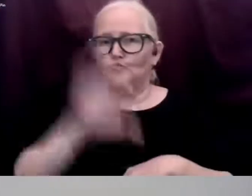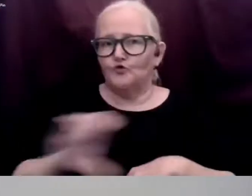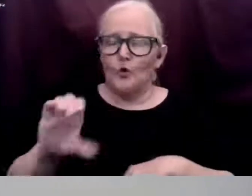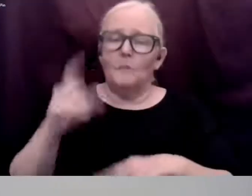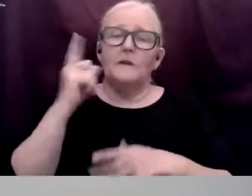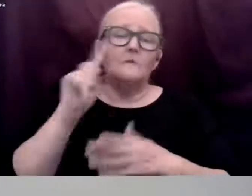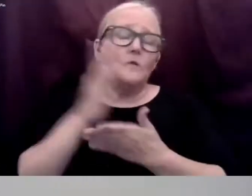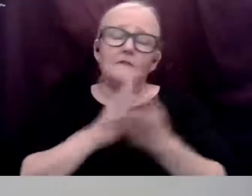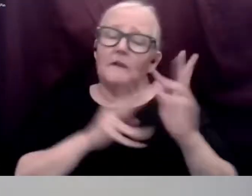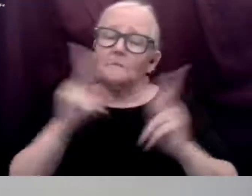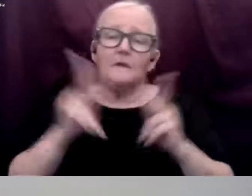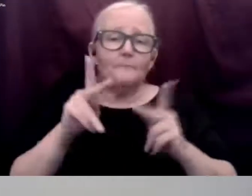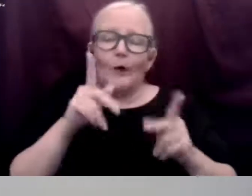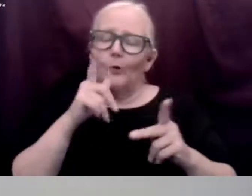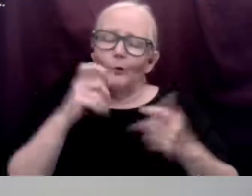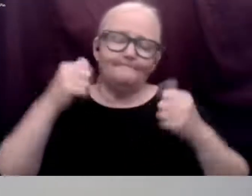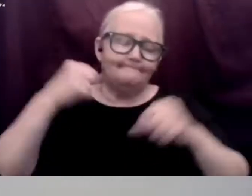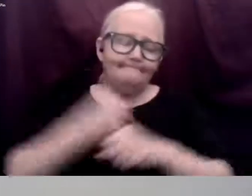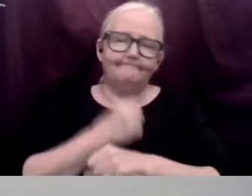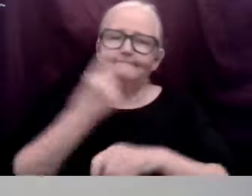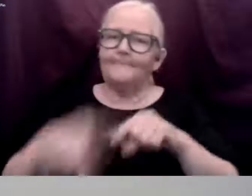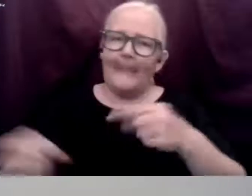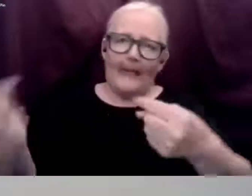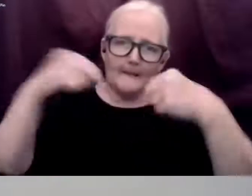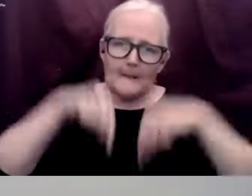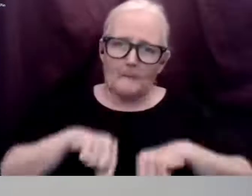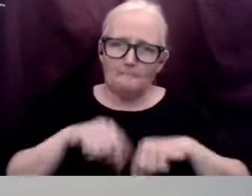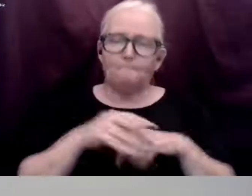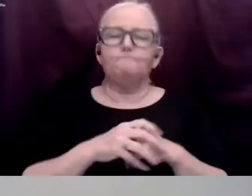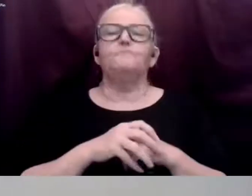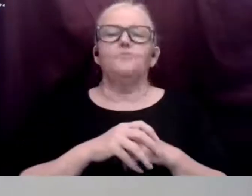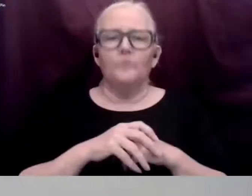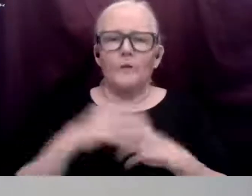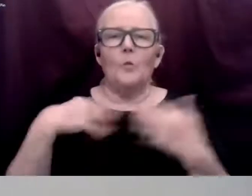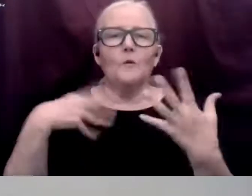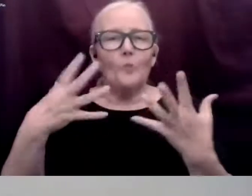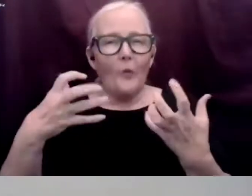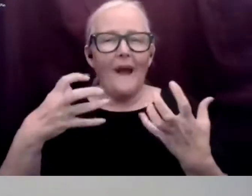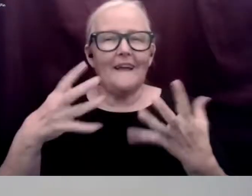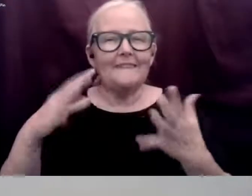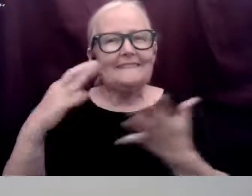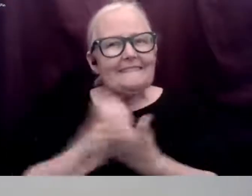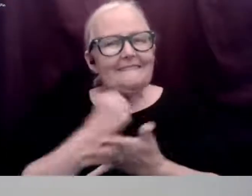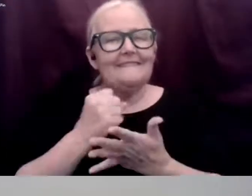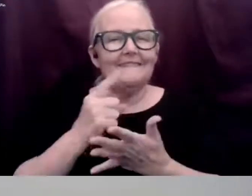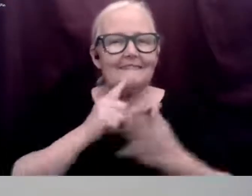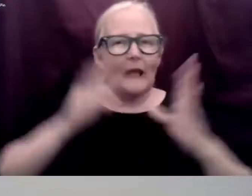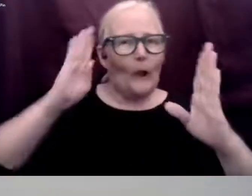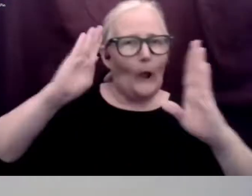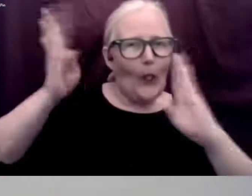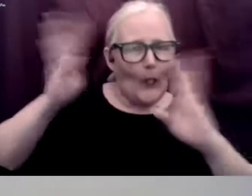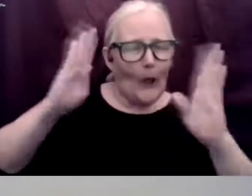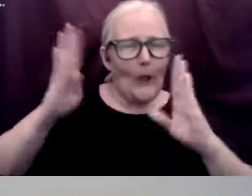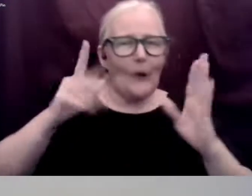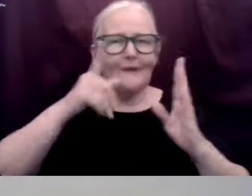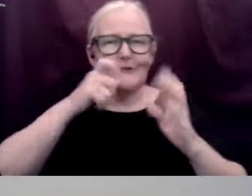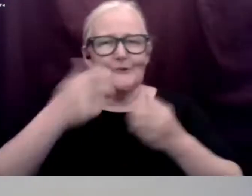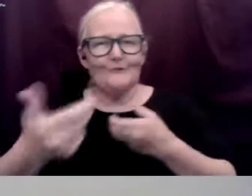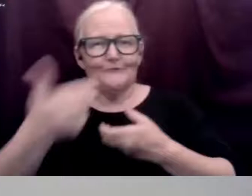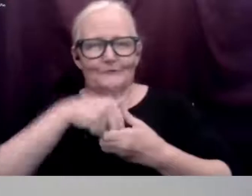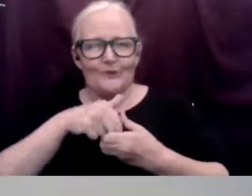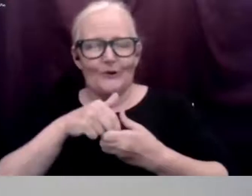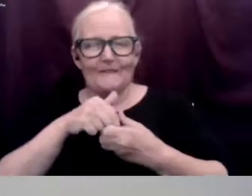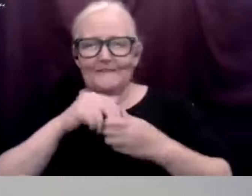person. And we take a moment to greet everyone joining us in community. And we will begin by greeting those